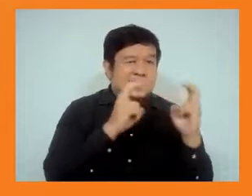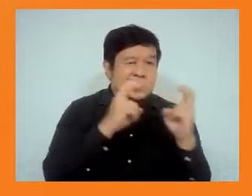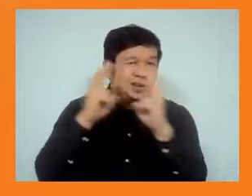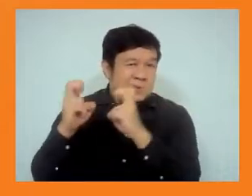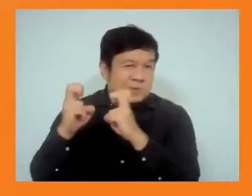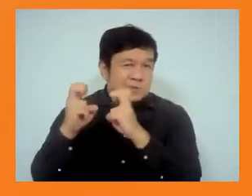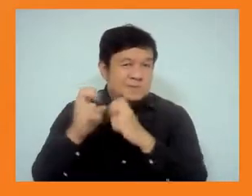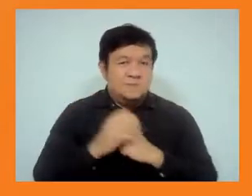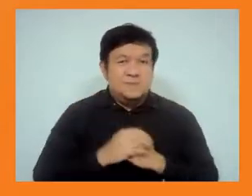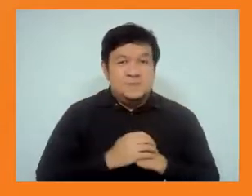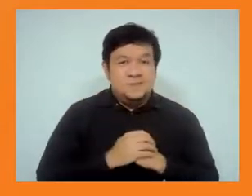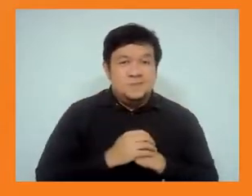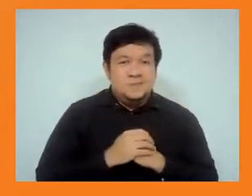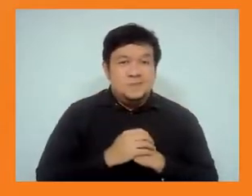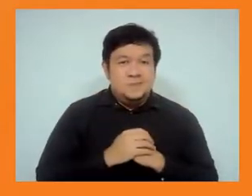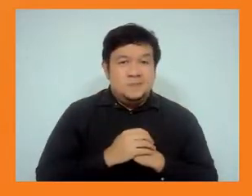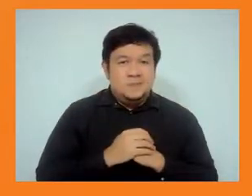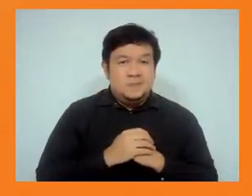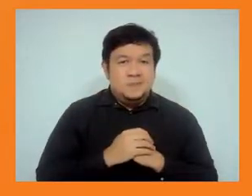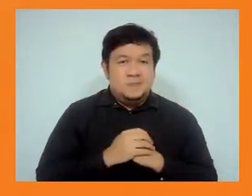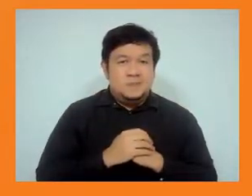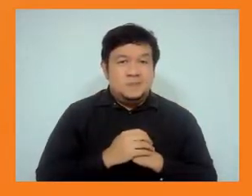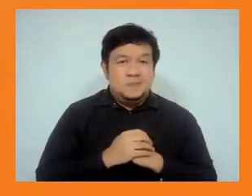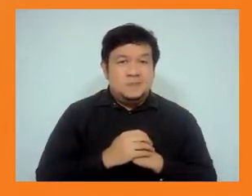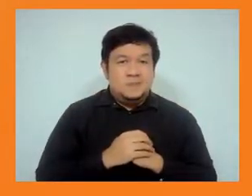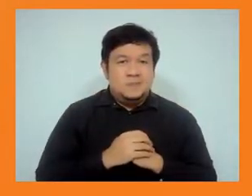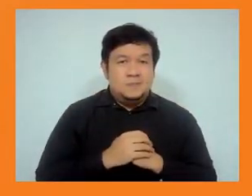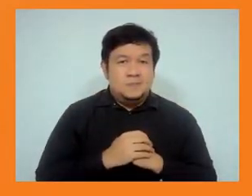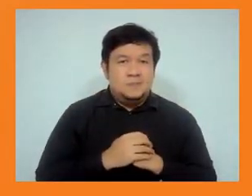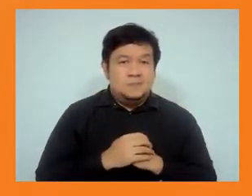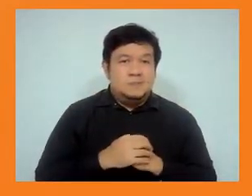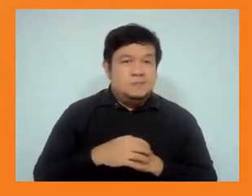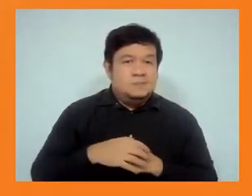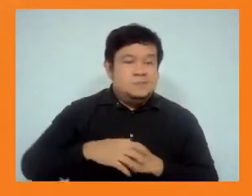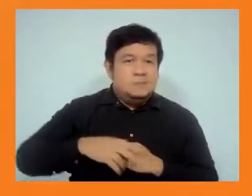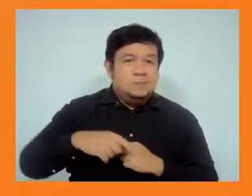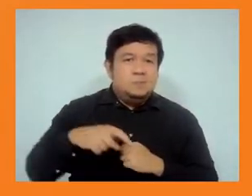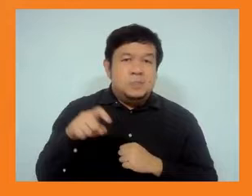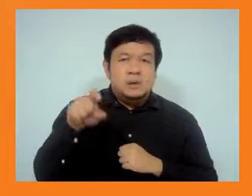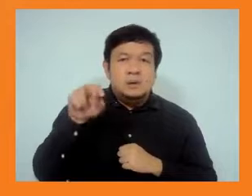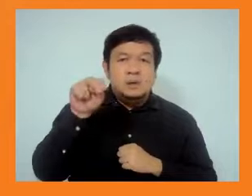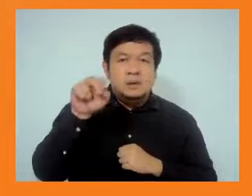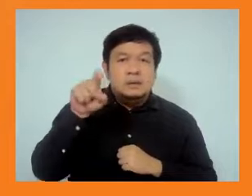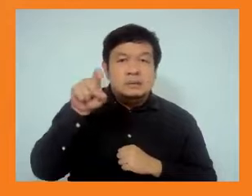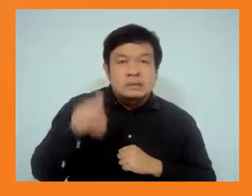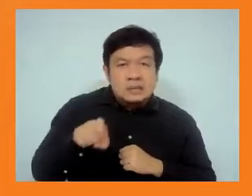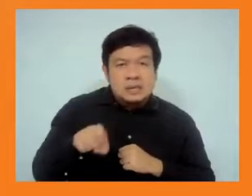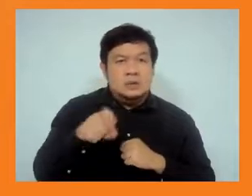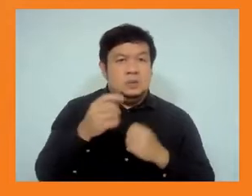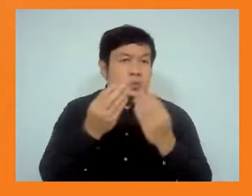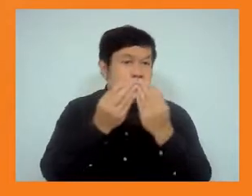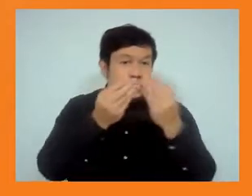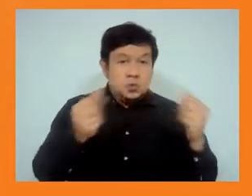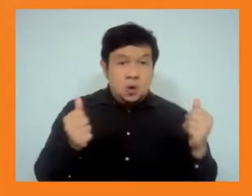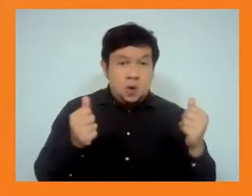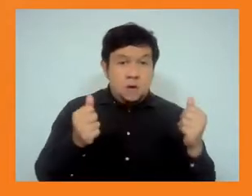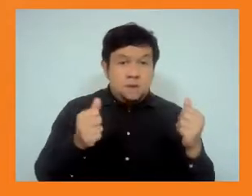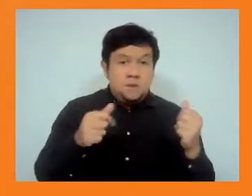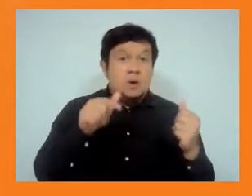that ADB finances. So that's very much our goal. And the directions for this are heavily guided by